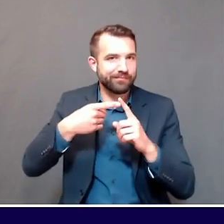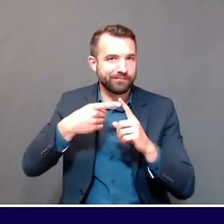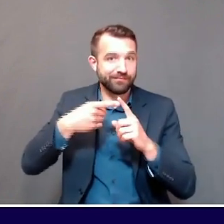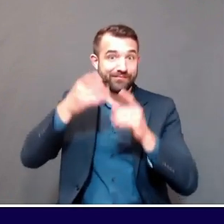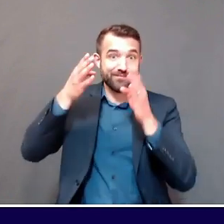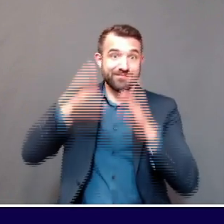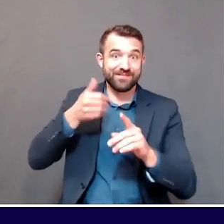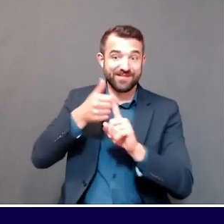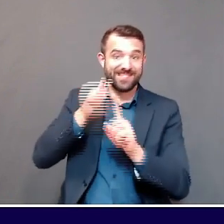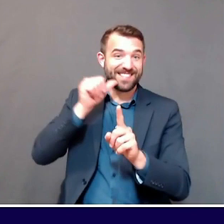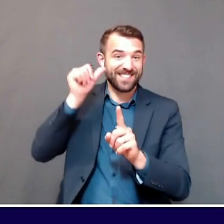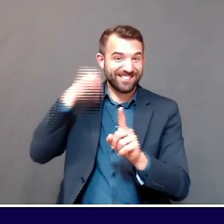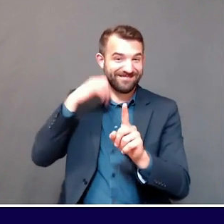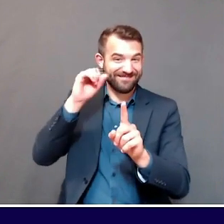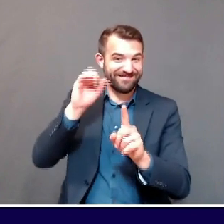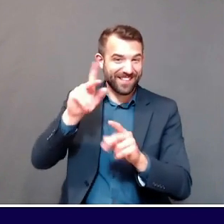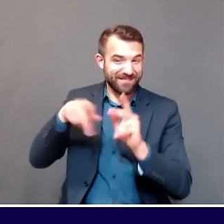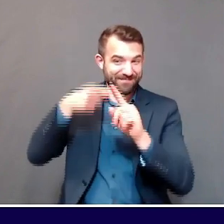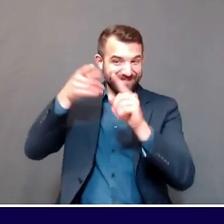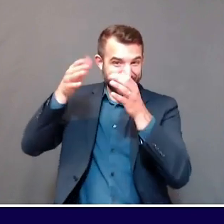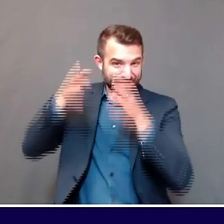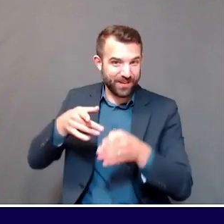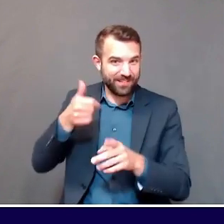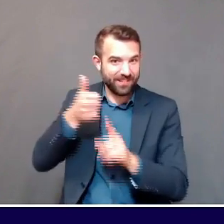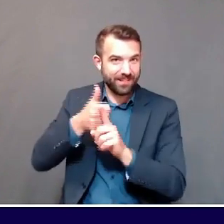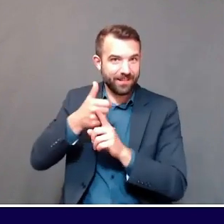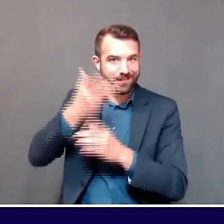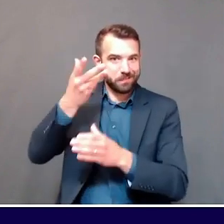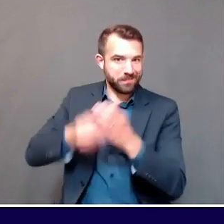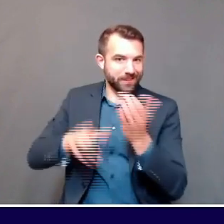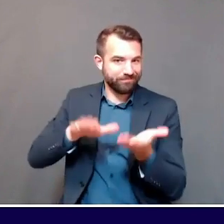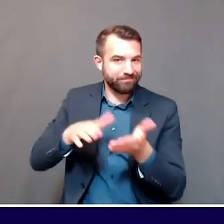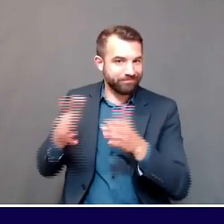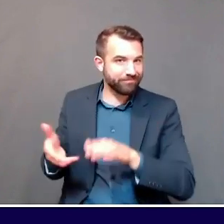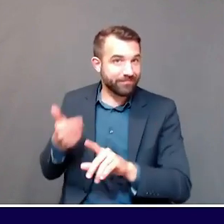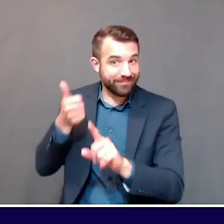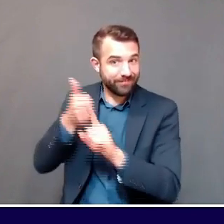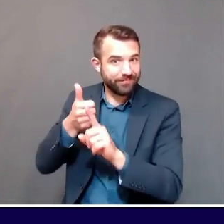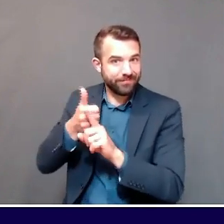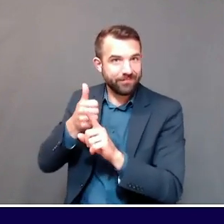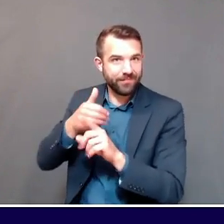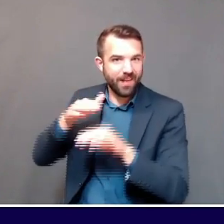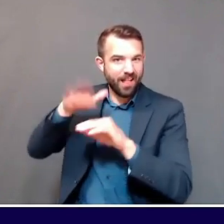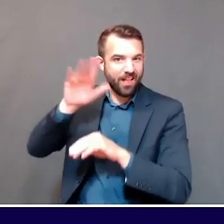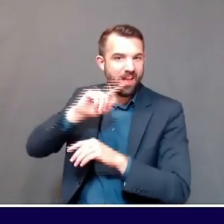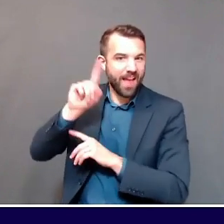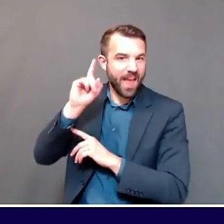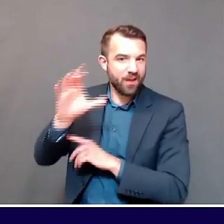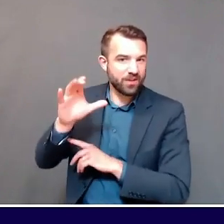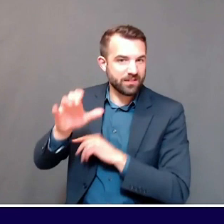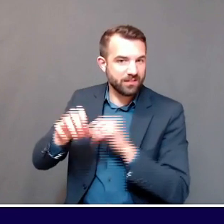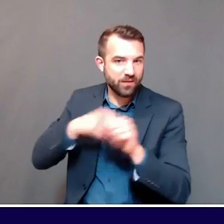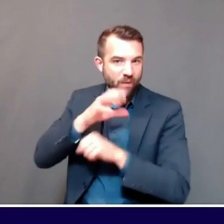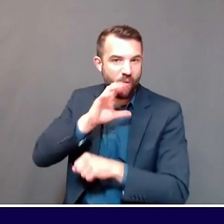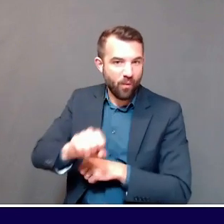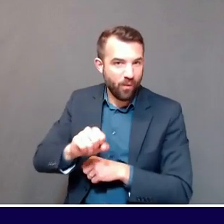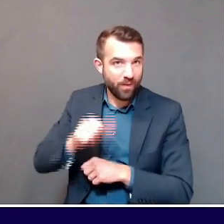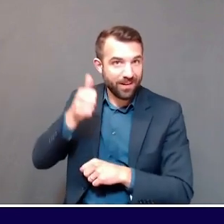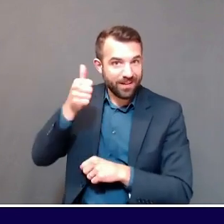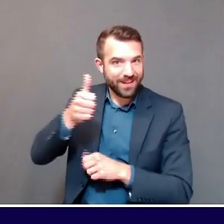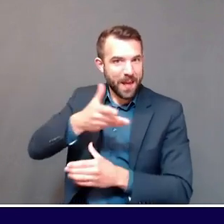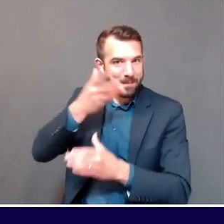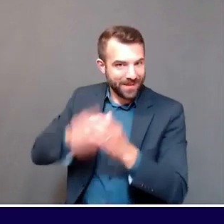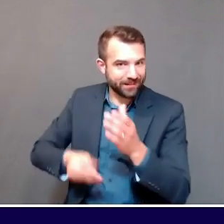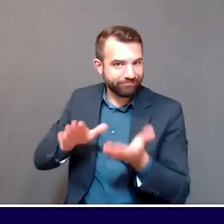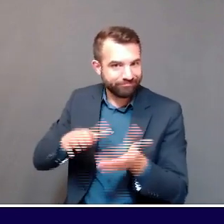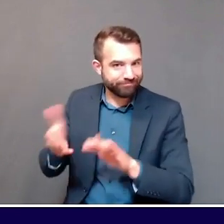Yesterday, I mentioned a woman in her hundreds who passed away with COVID-19.